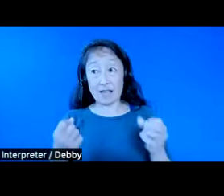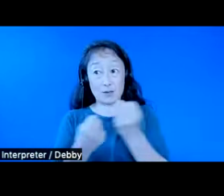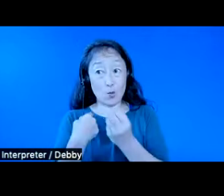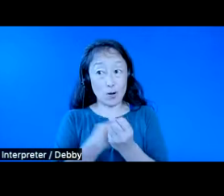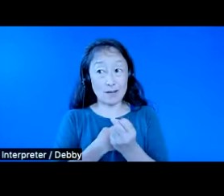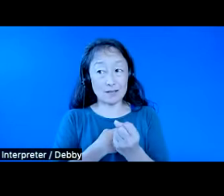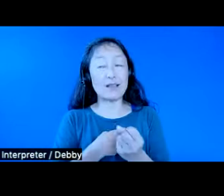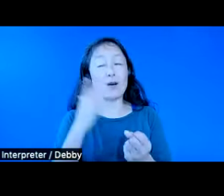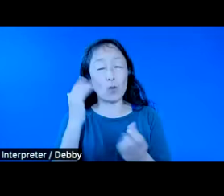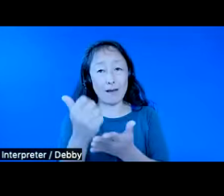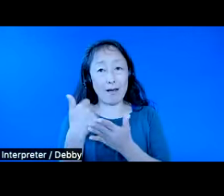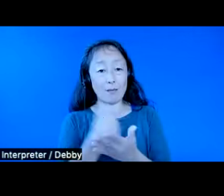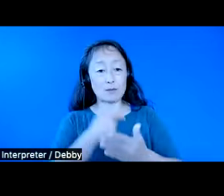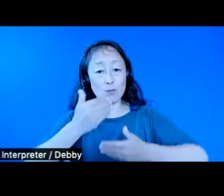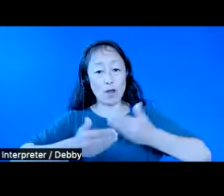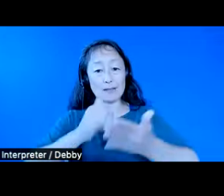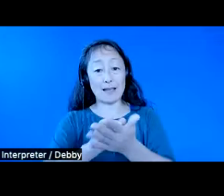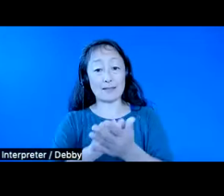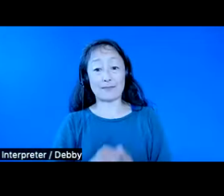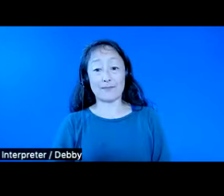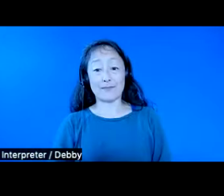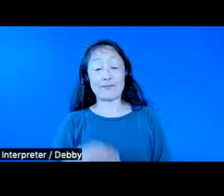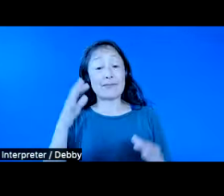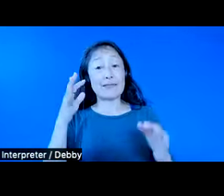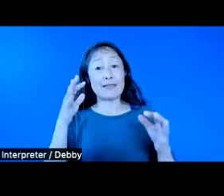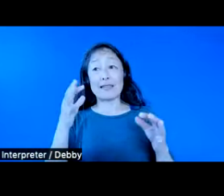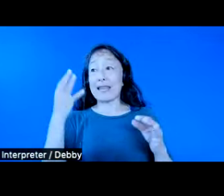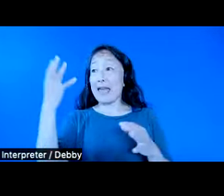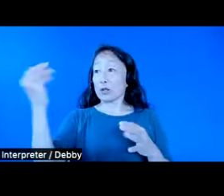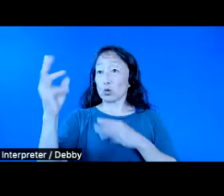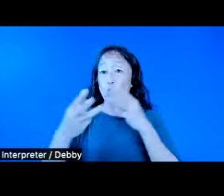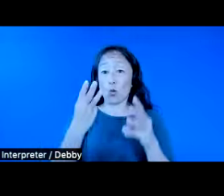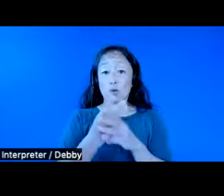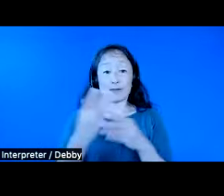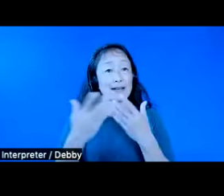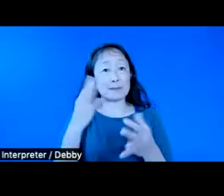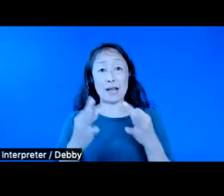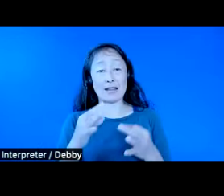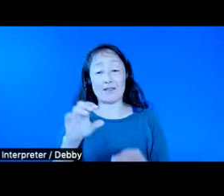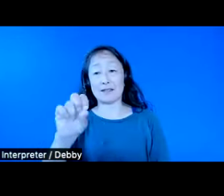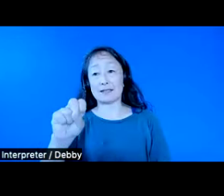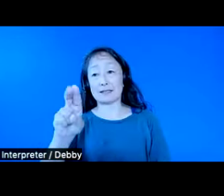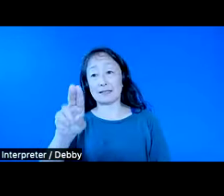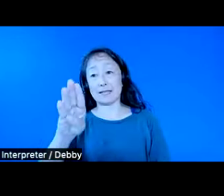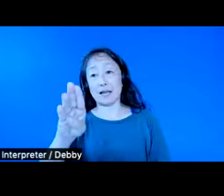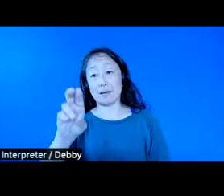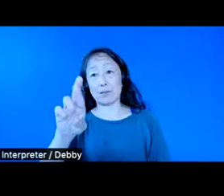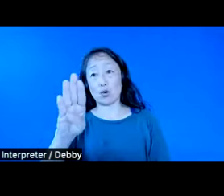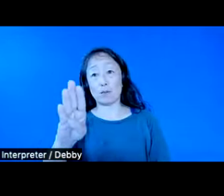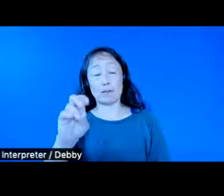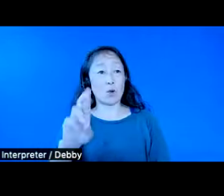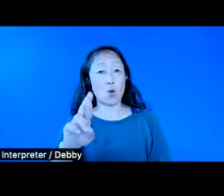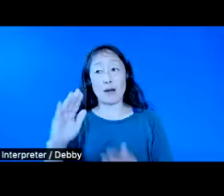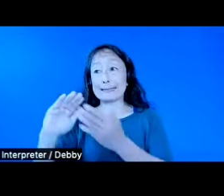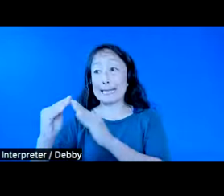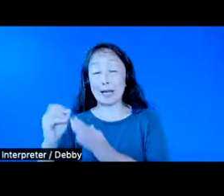this. If the external world we're living in, it doesn't matter if you're in suburbia or a city or the res or in the